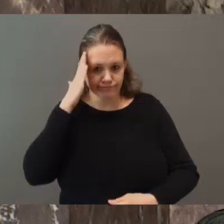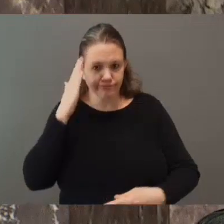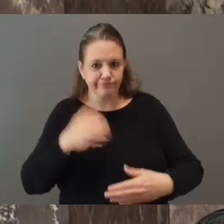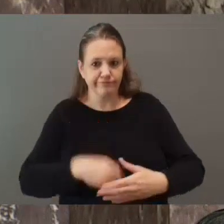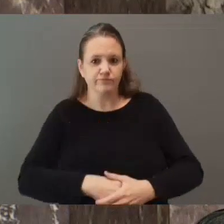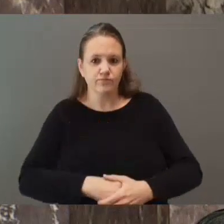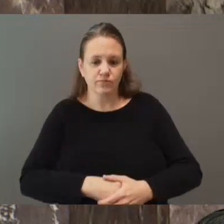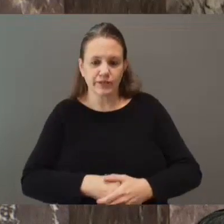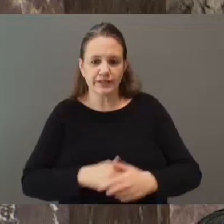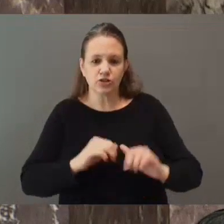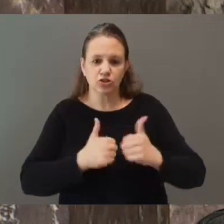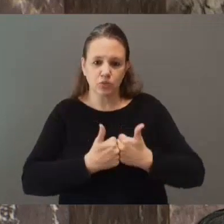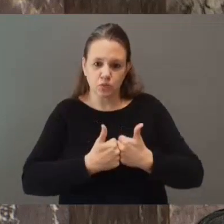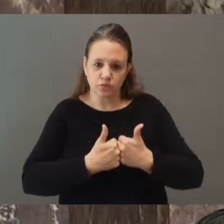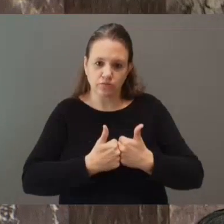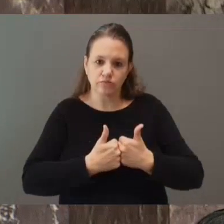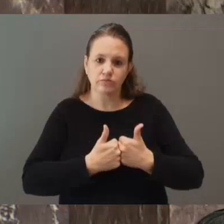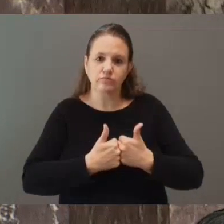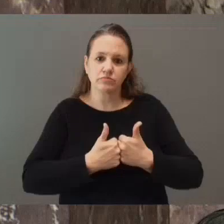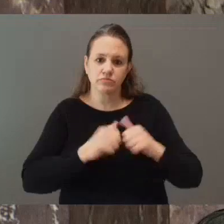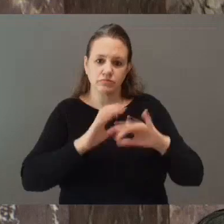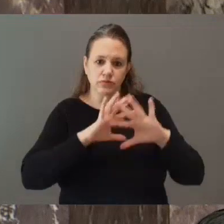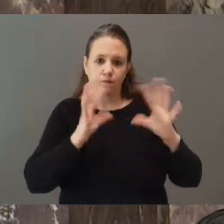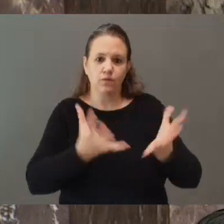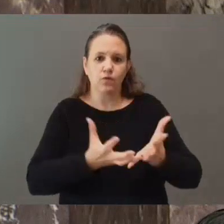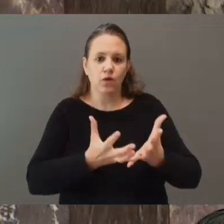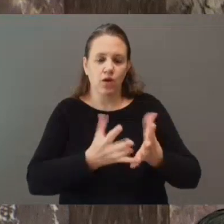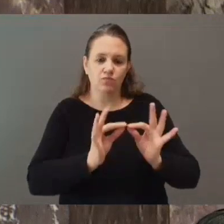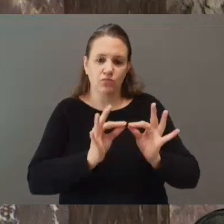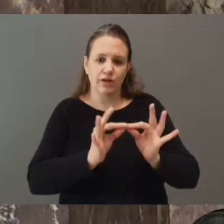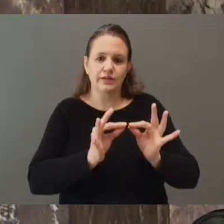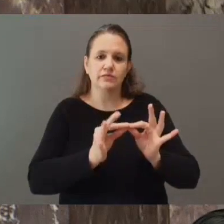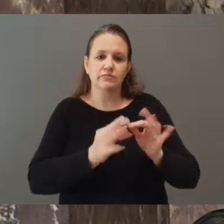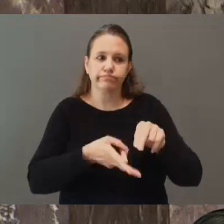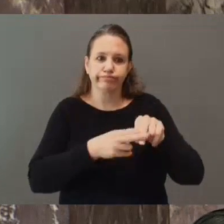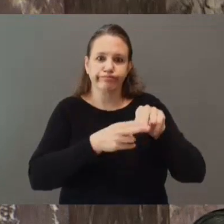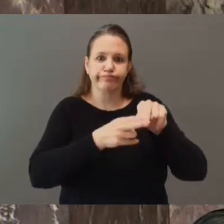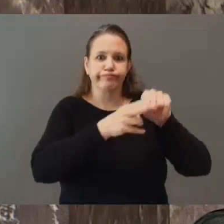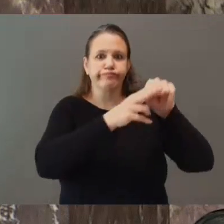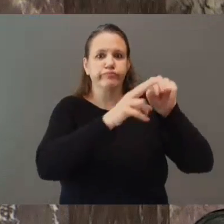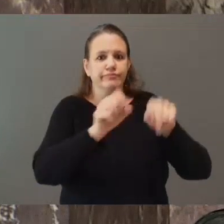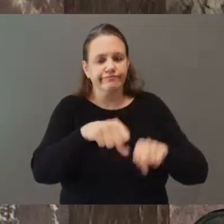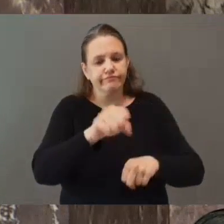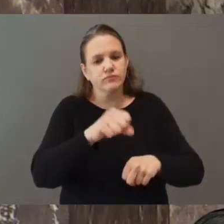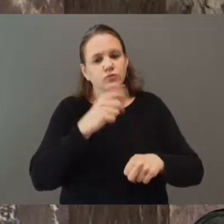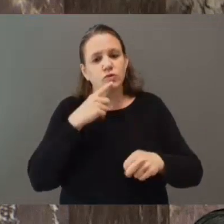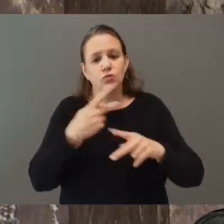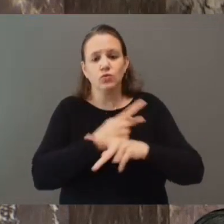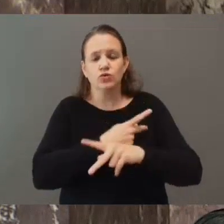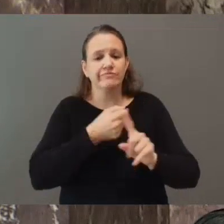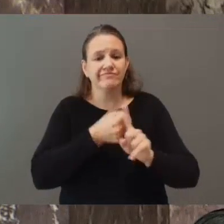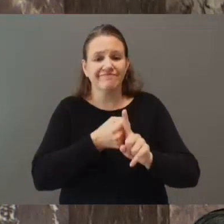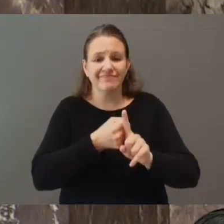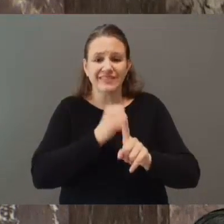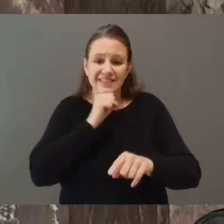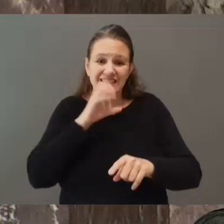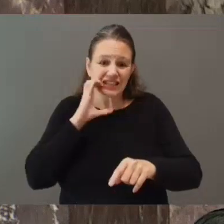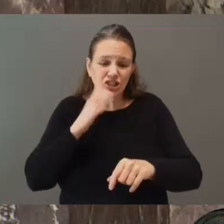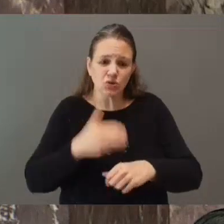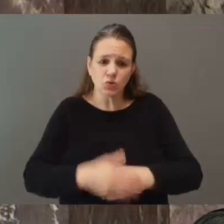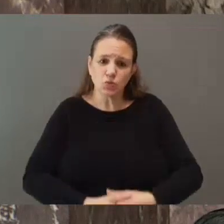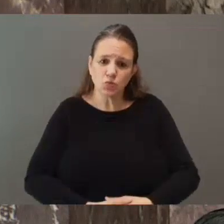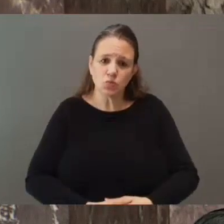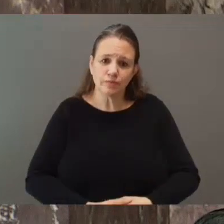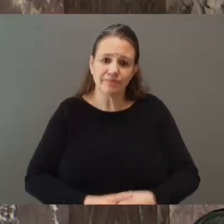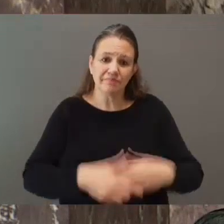disproportionate impact on seniors. Honourable Speaker, one of the biggest pressures that seniors are facing in the communities across